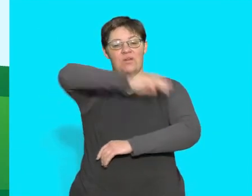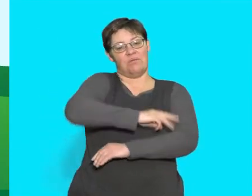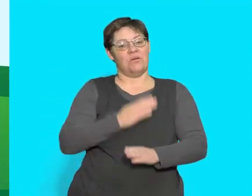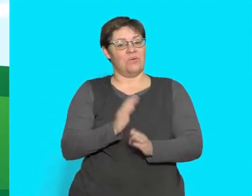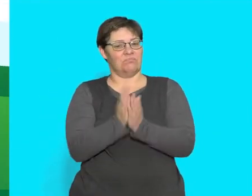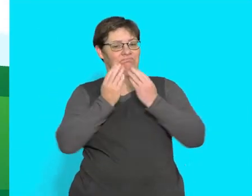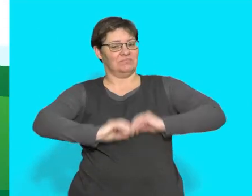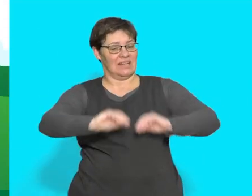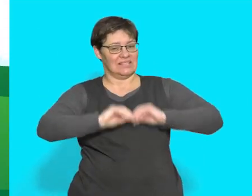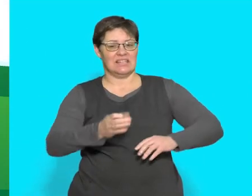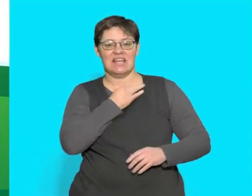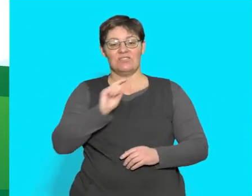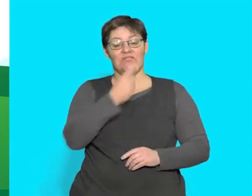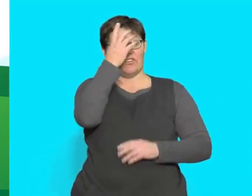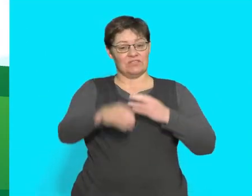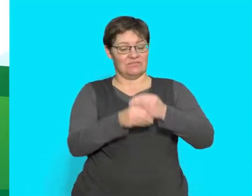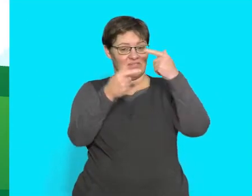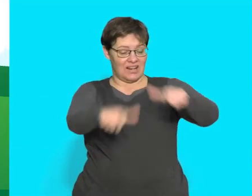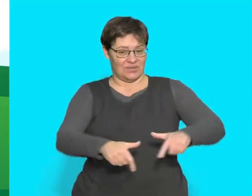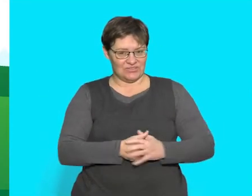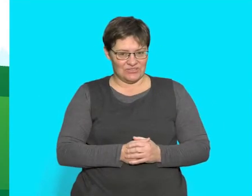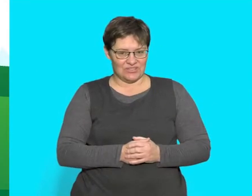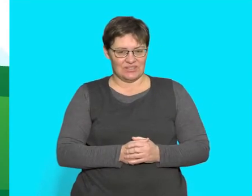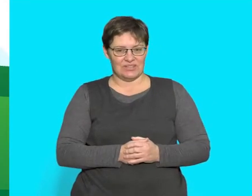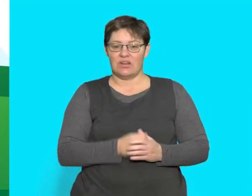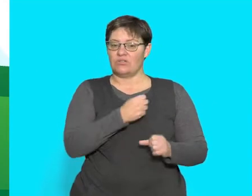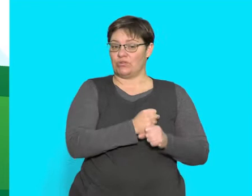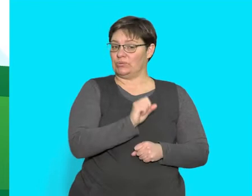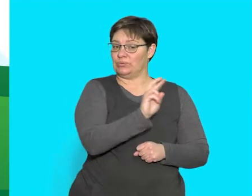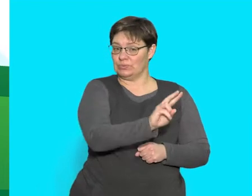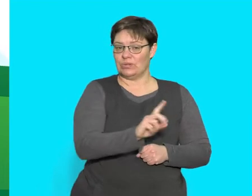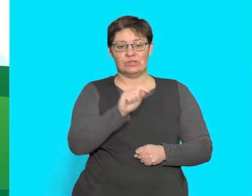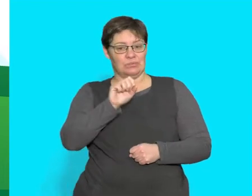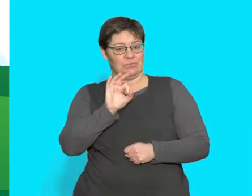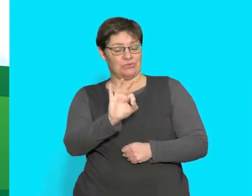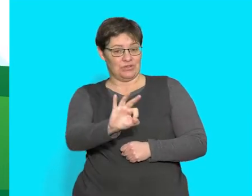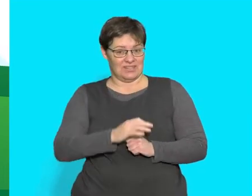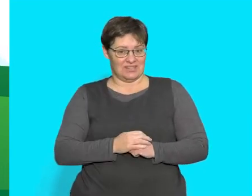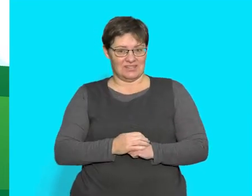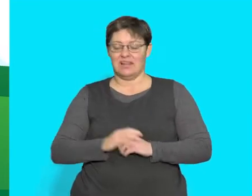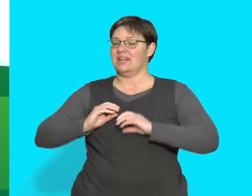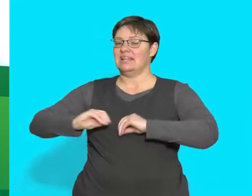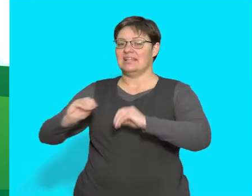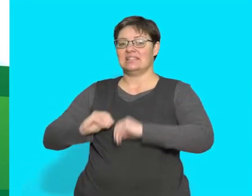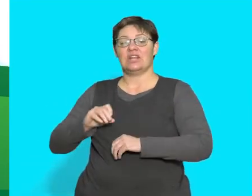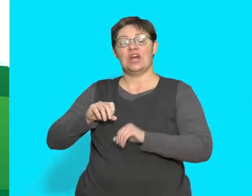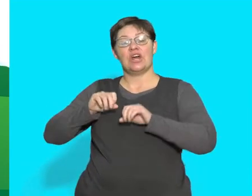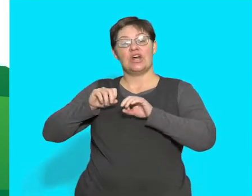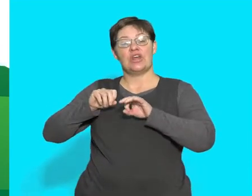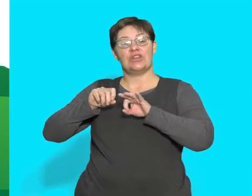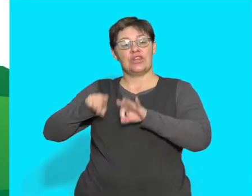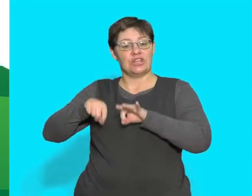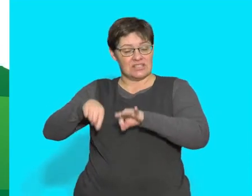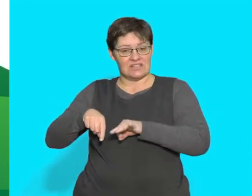This is a Rainbow Workbook lesson for English First Additional Language, Grade 2, Term 3, Lessons 13